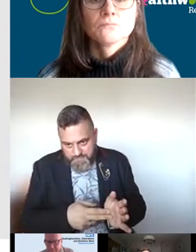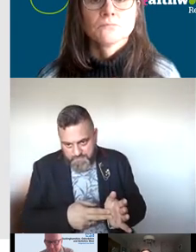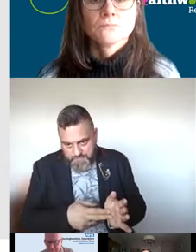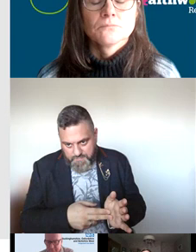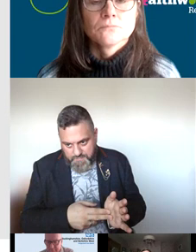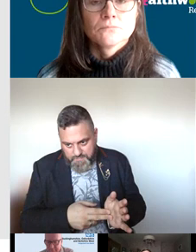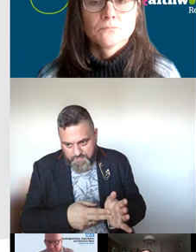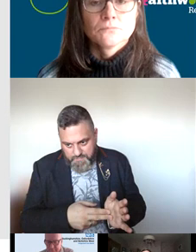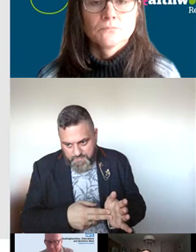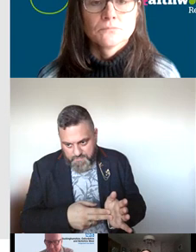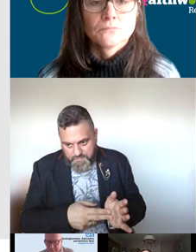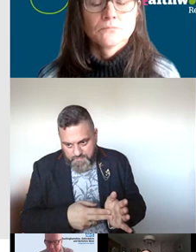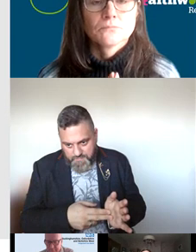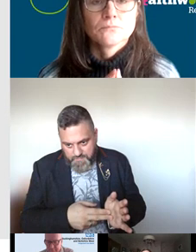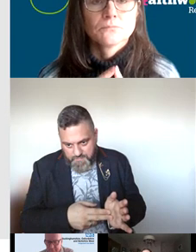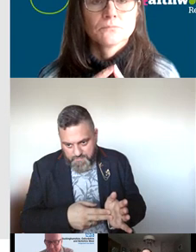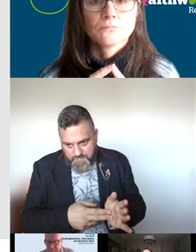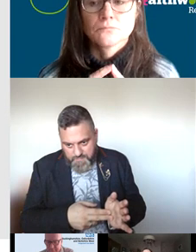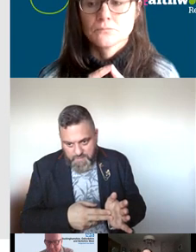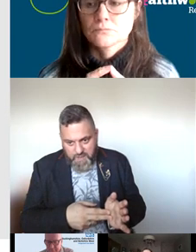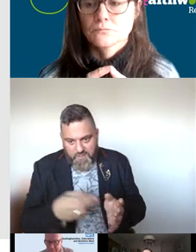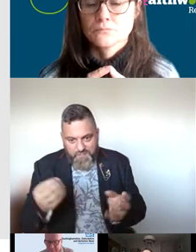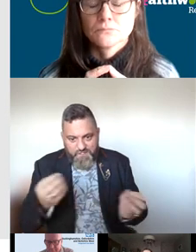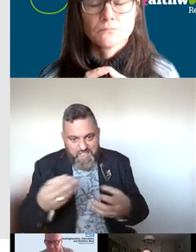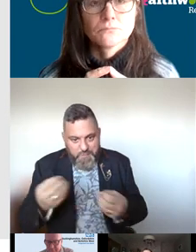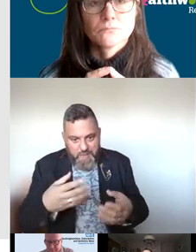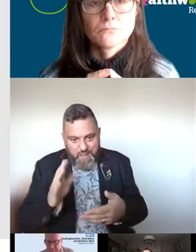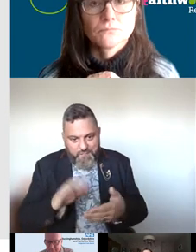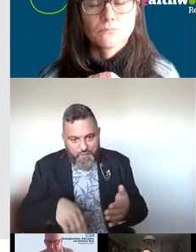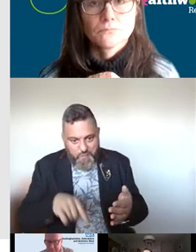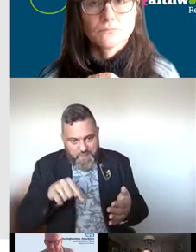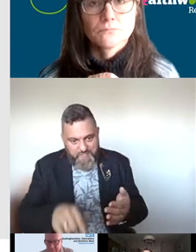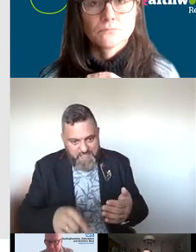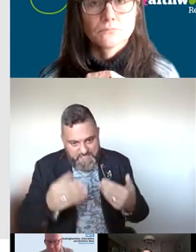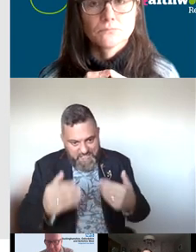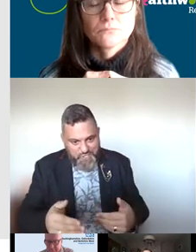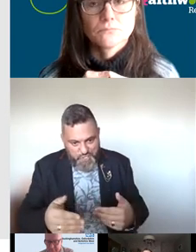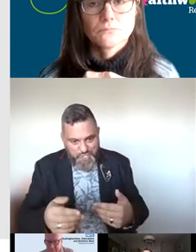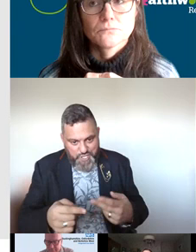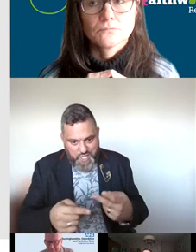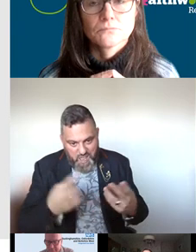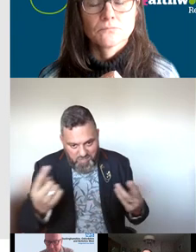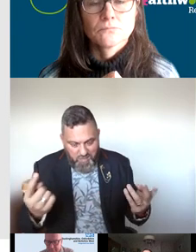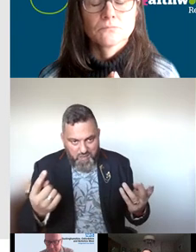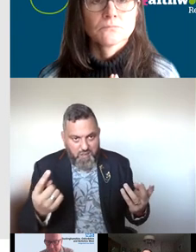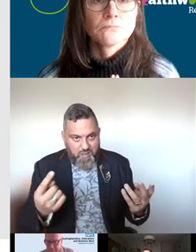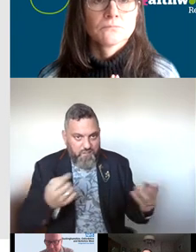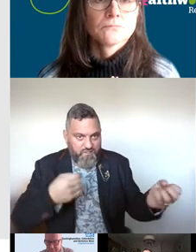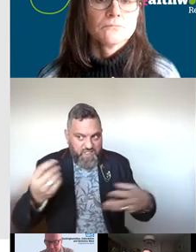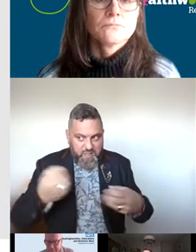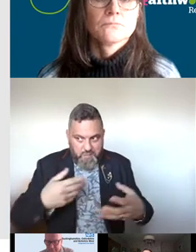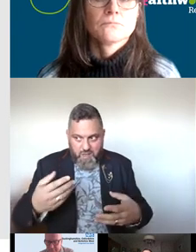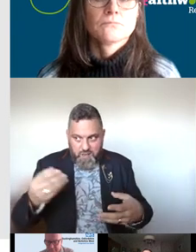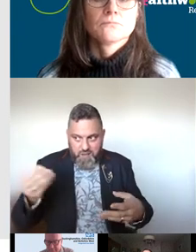been some really helpful feedback from this session, and we've had a number of other sessions, and people have provided us feedback through other channels as well.